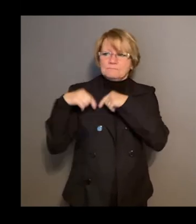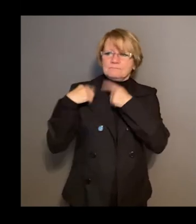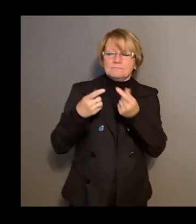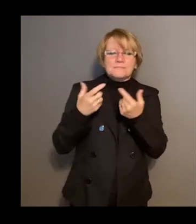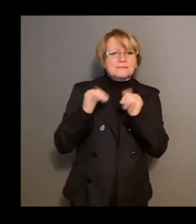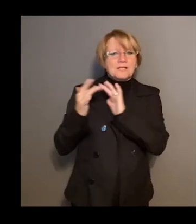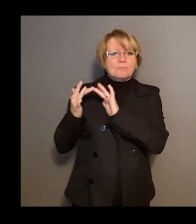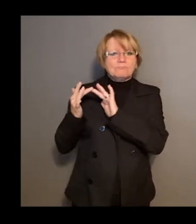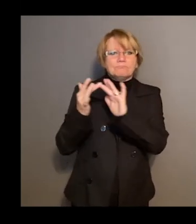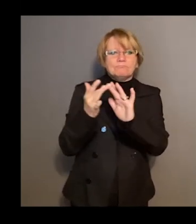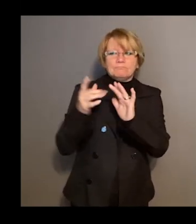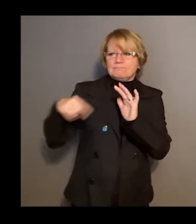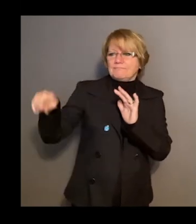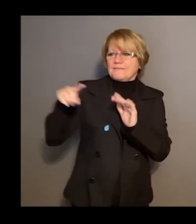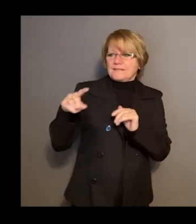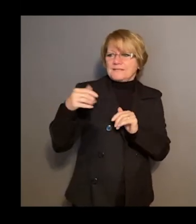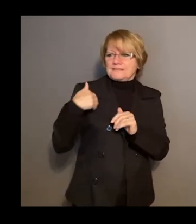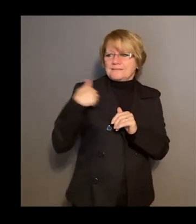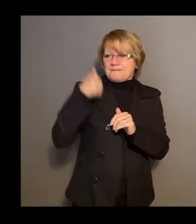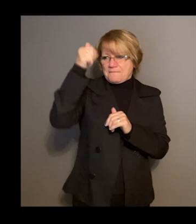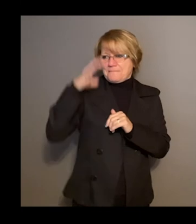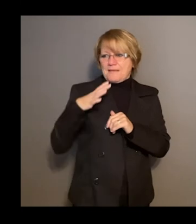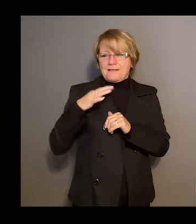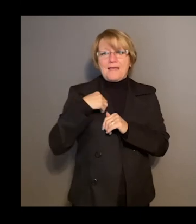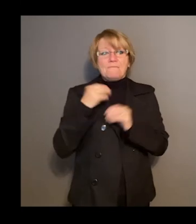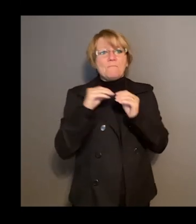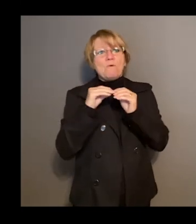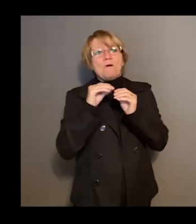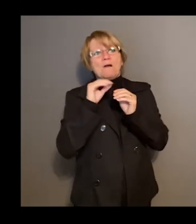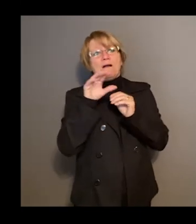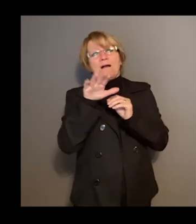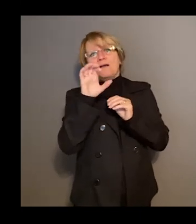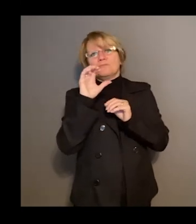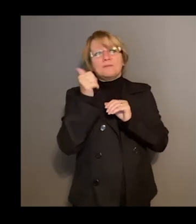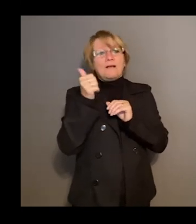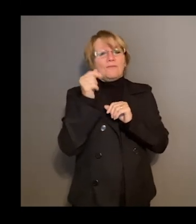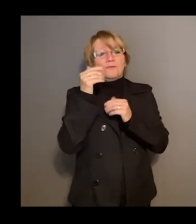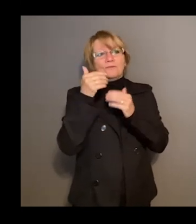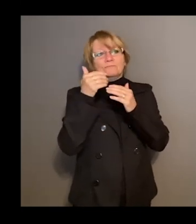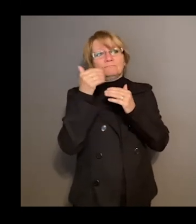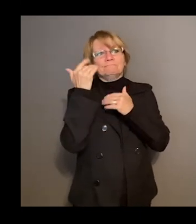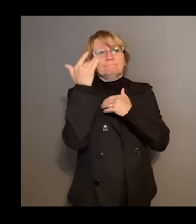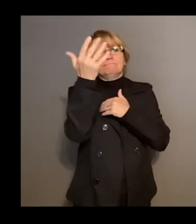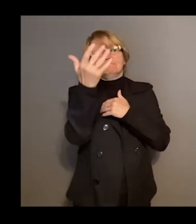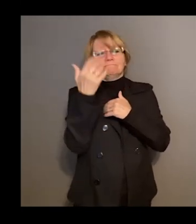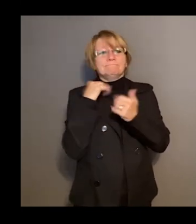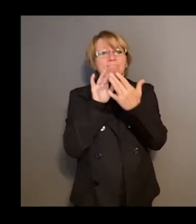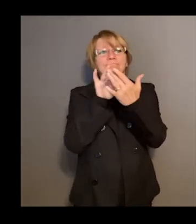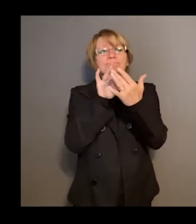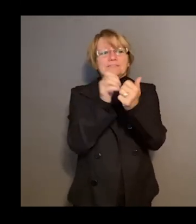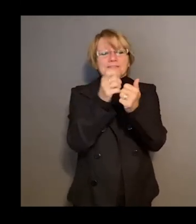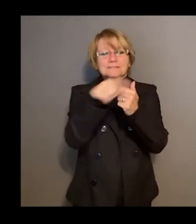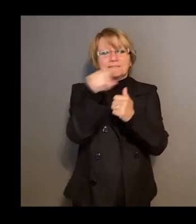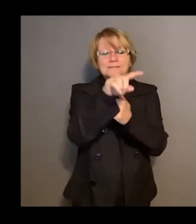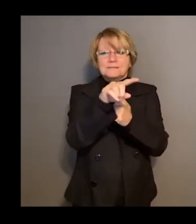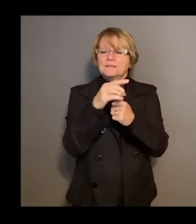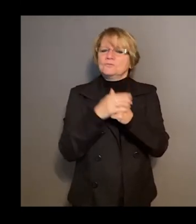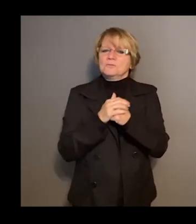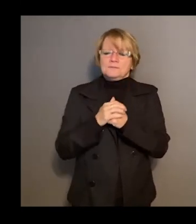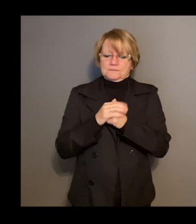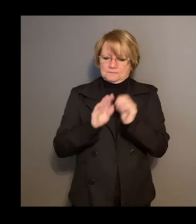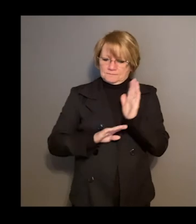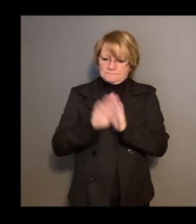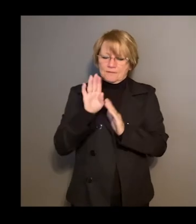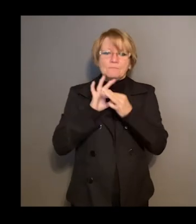connected with these men, and I have 100 others that I'm still connected to that we develop